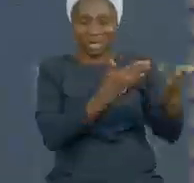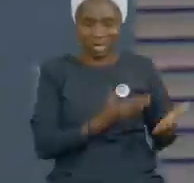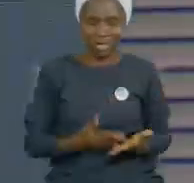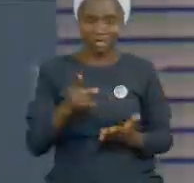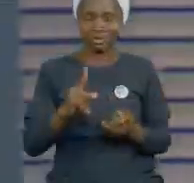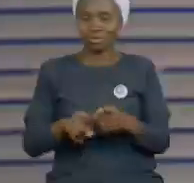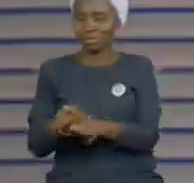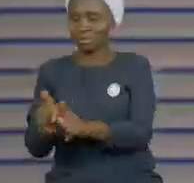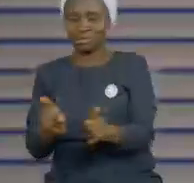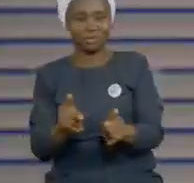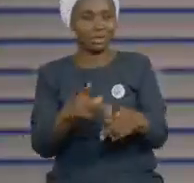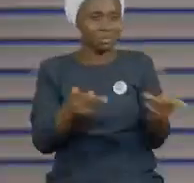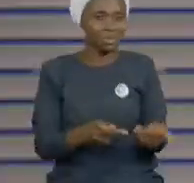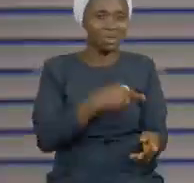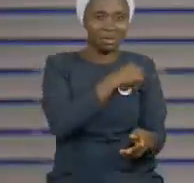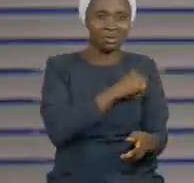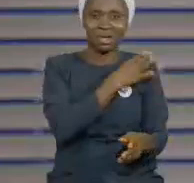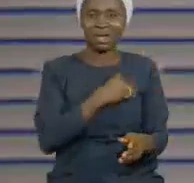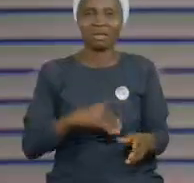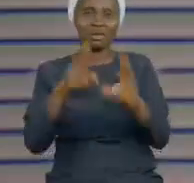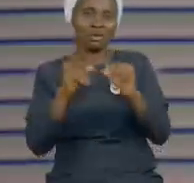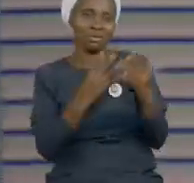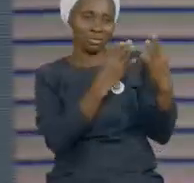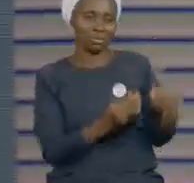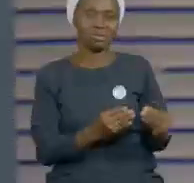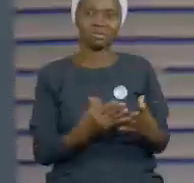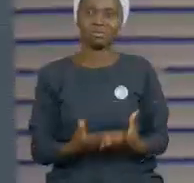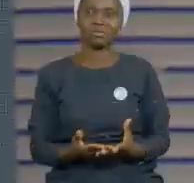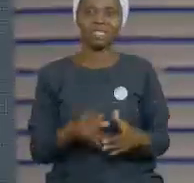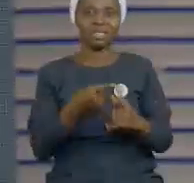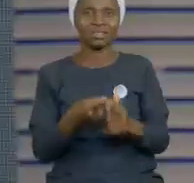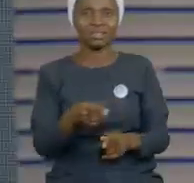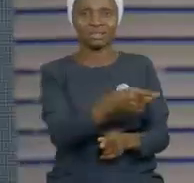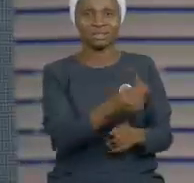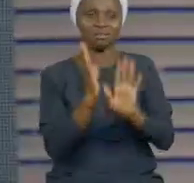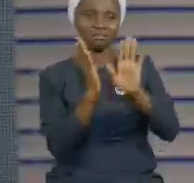there's no solution. Oh, they say, my family to take care of you, abandoned.